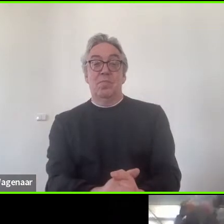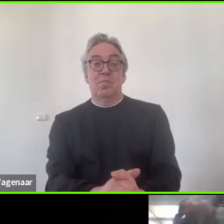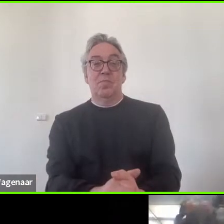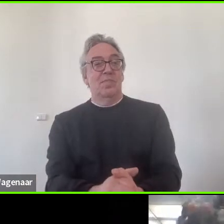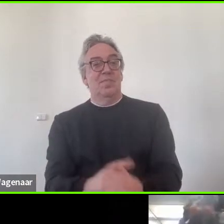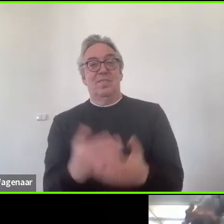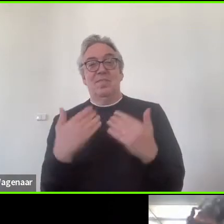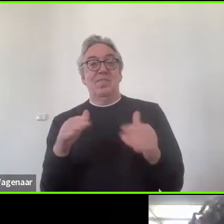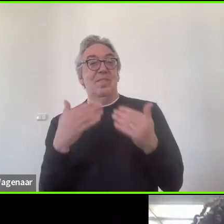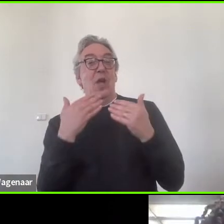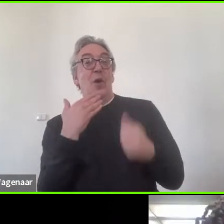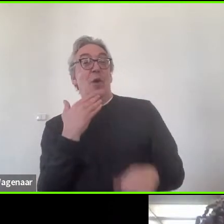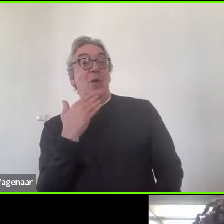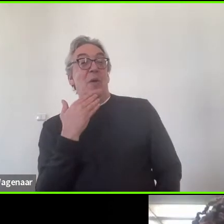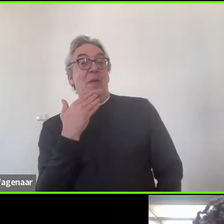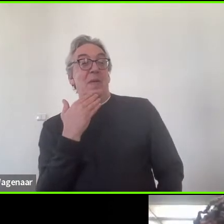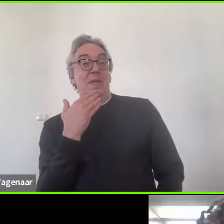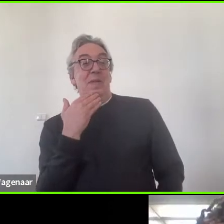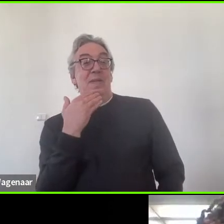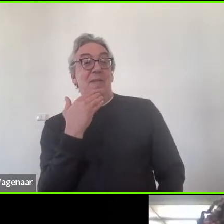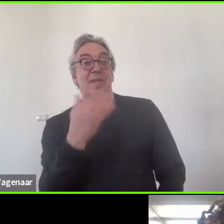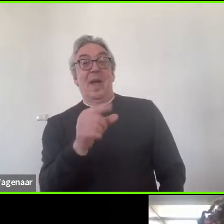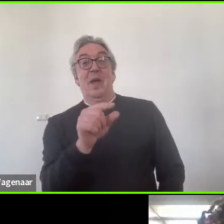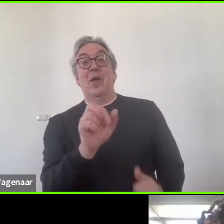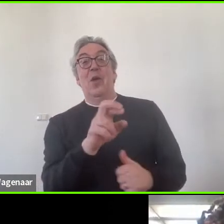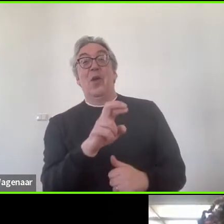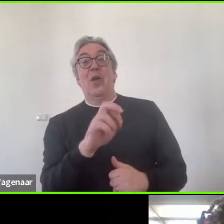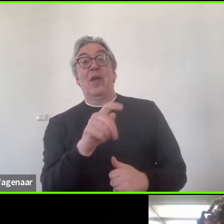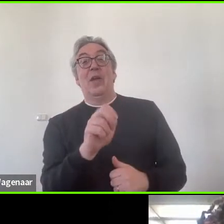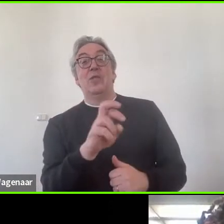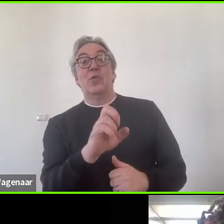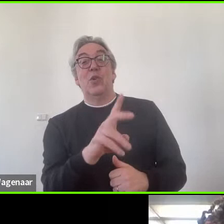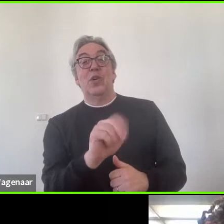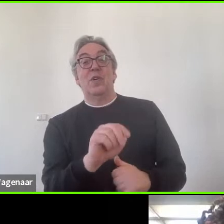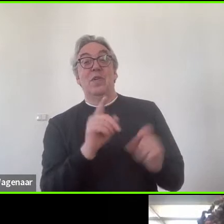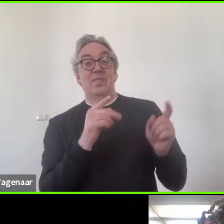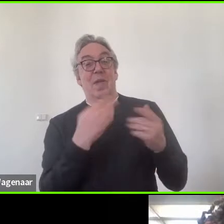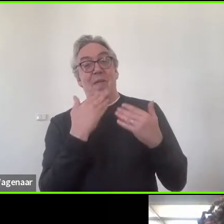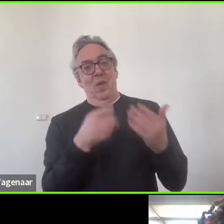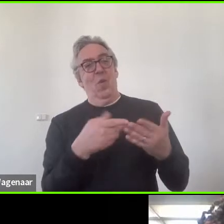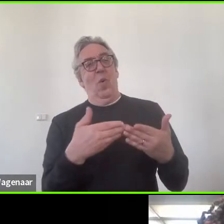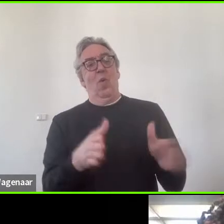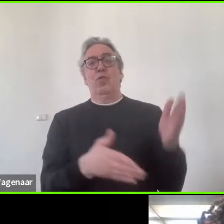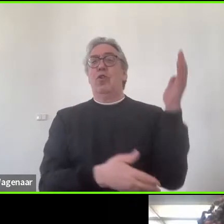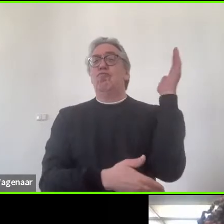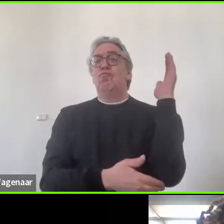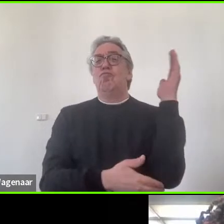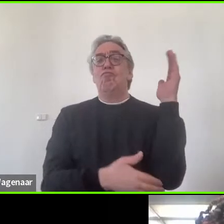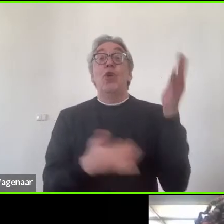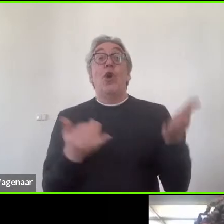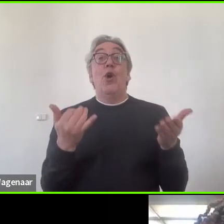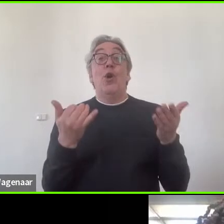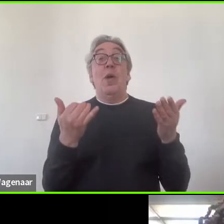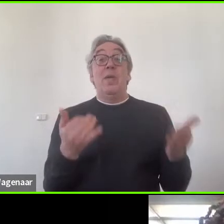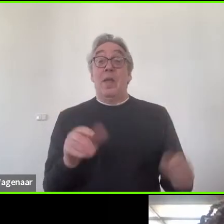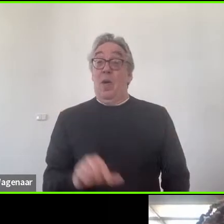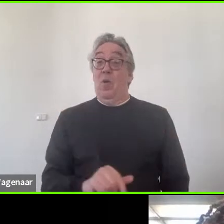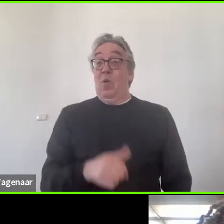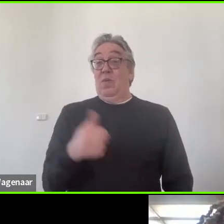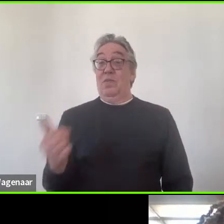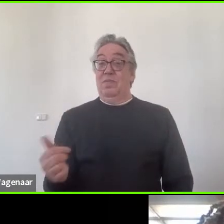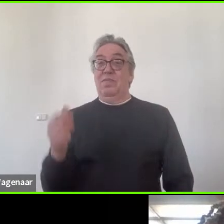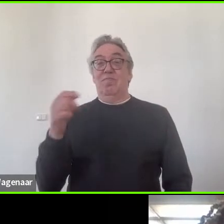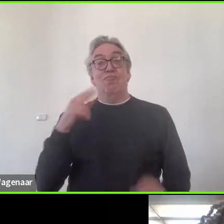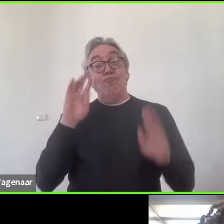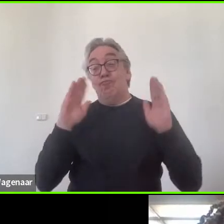Thank you so much, Gary, for your opening remarks. I would like now to turn over to Nepal